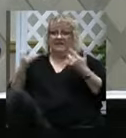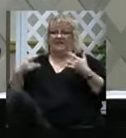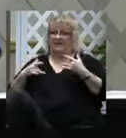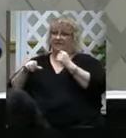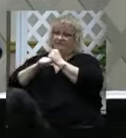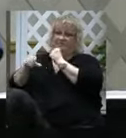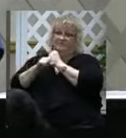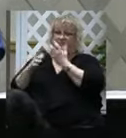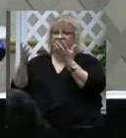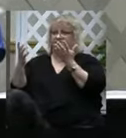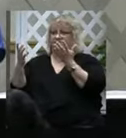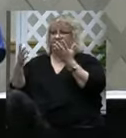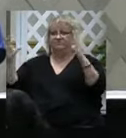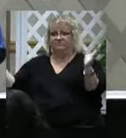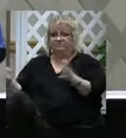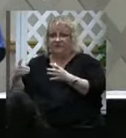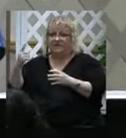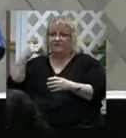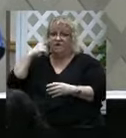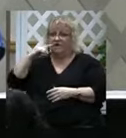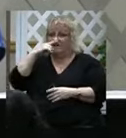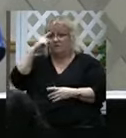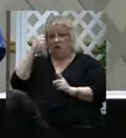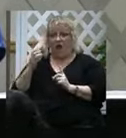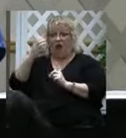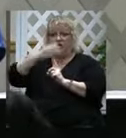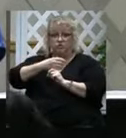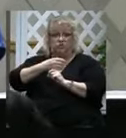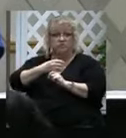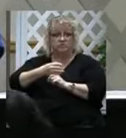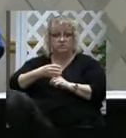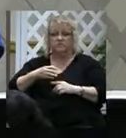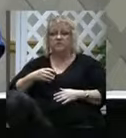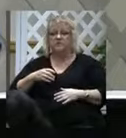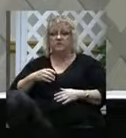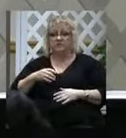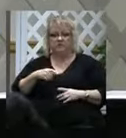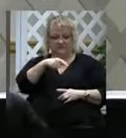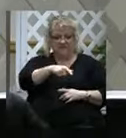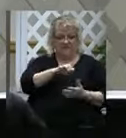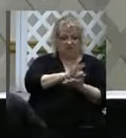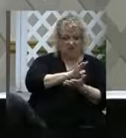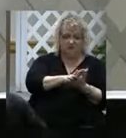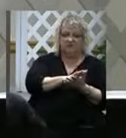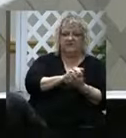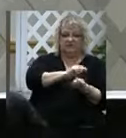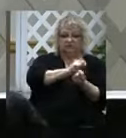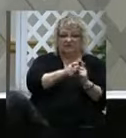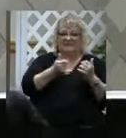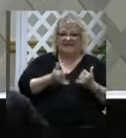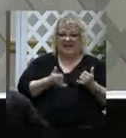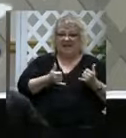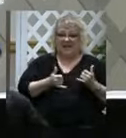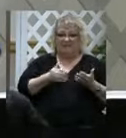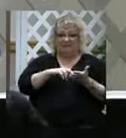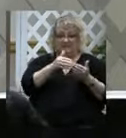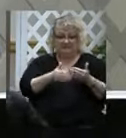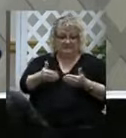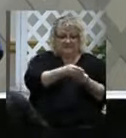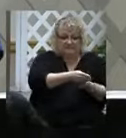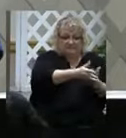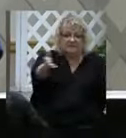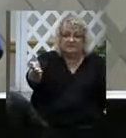promote a get-together for kids to have costumes, then you may want to translate that sooner, because Halloween is a month away. So think